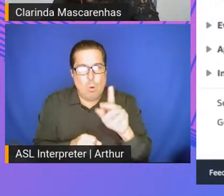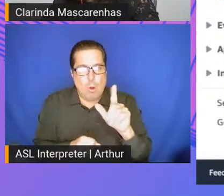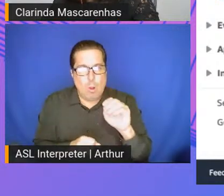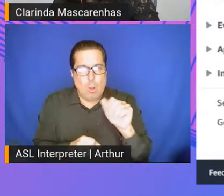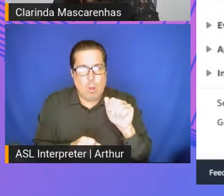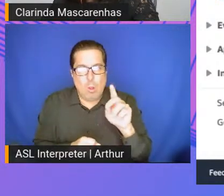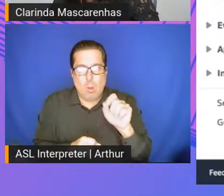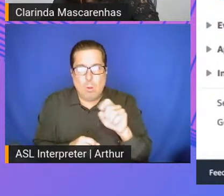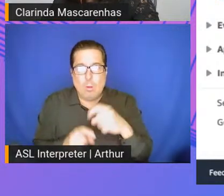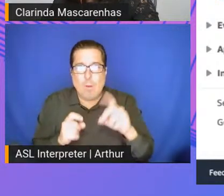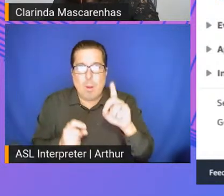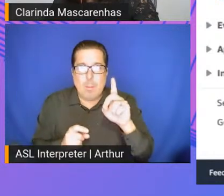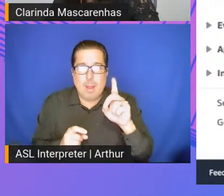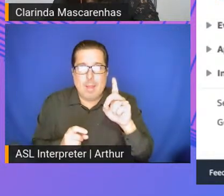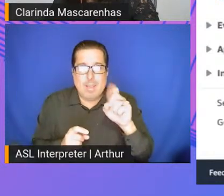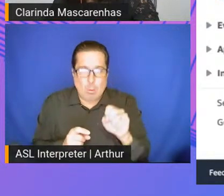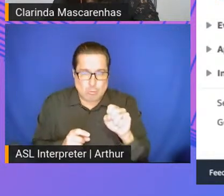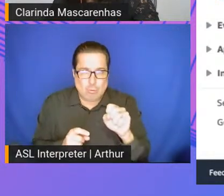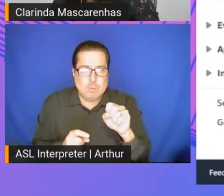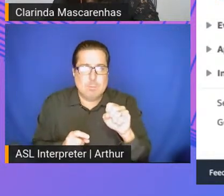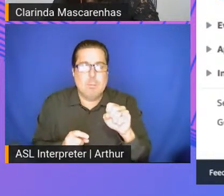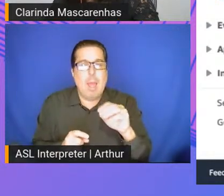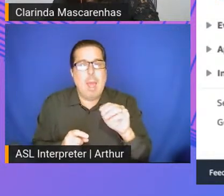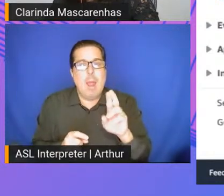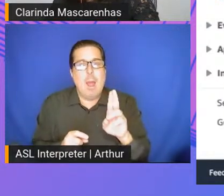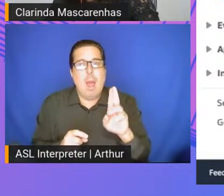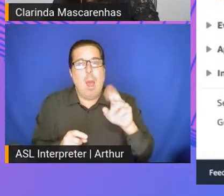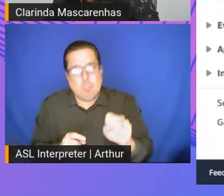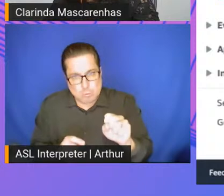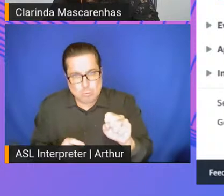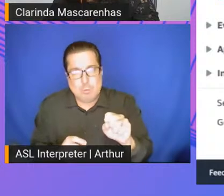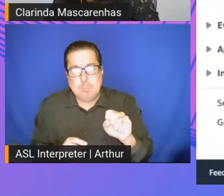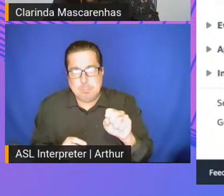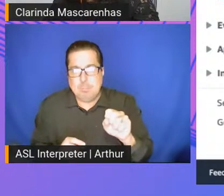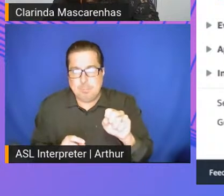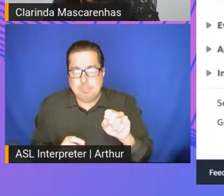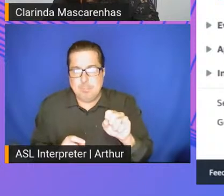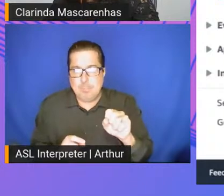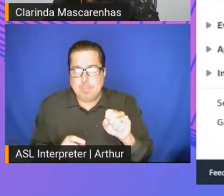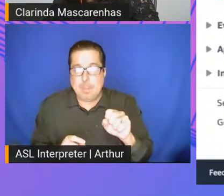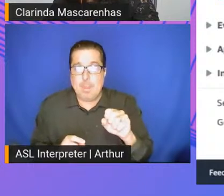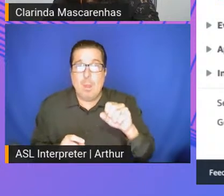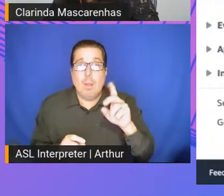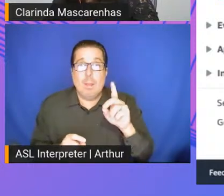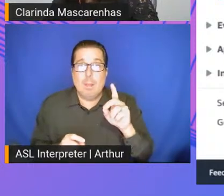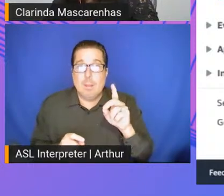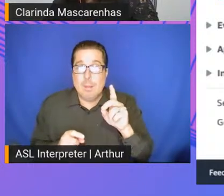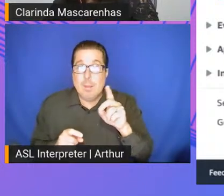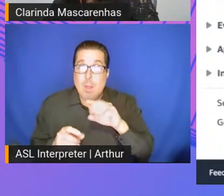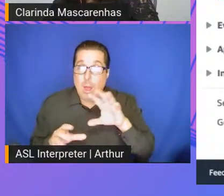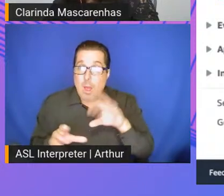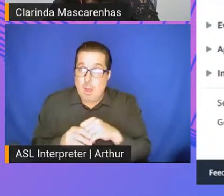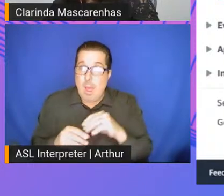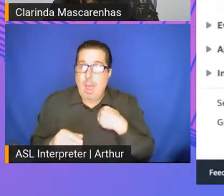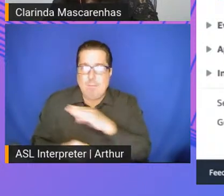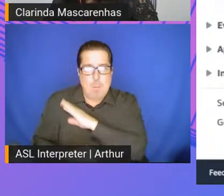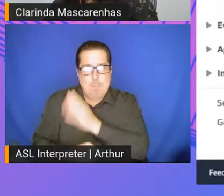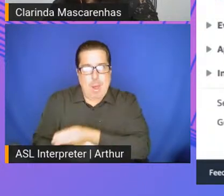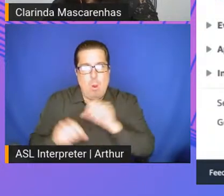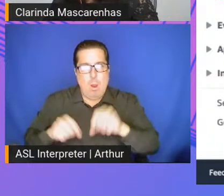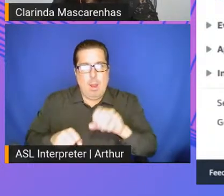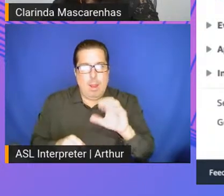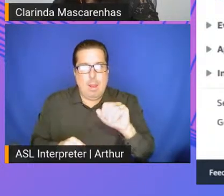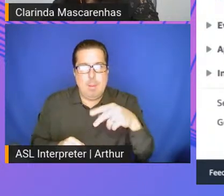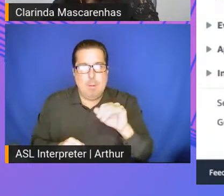the upstream. So X-ray gives us a very powerful troubleshooting capability. If there's error